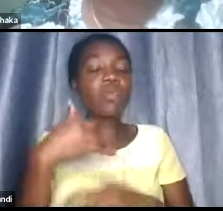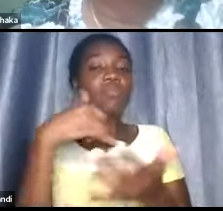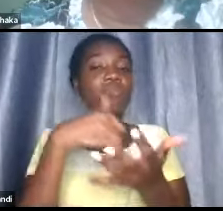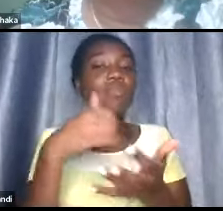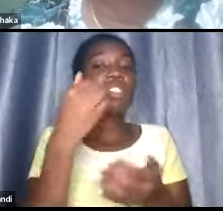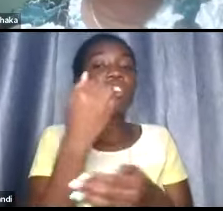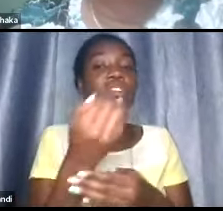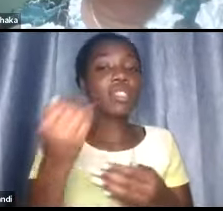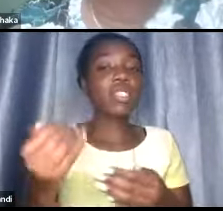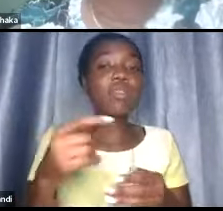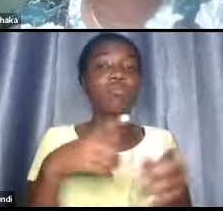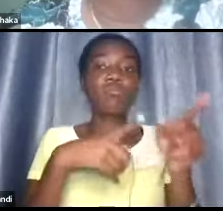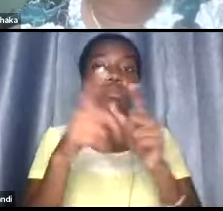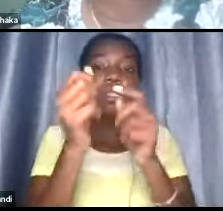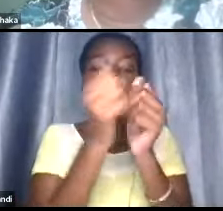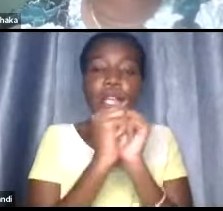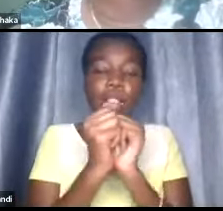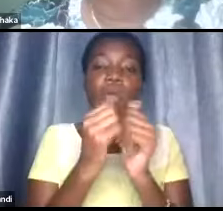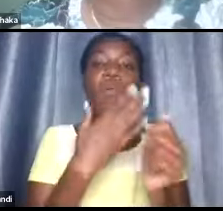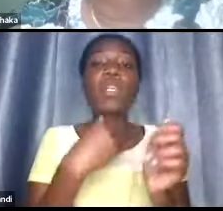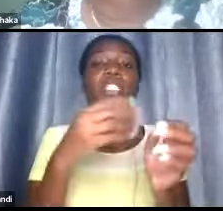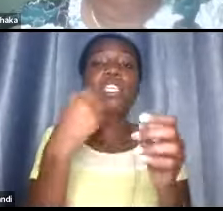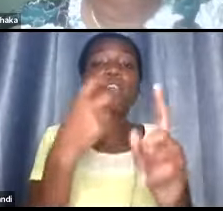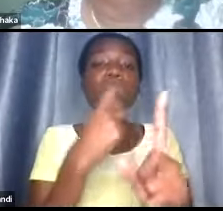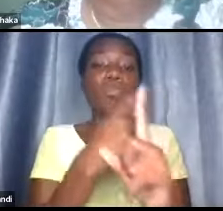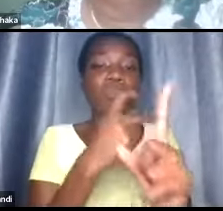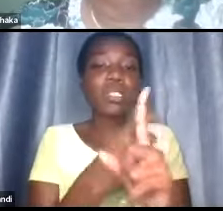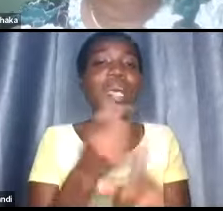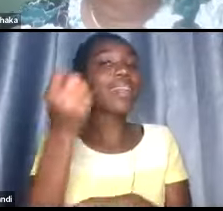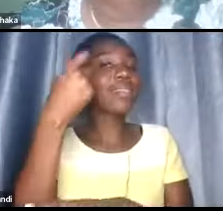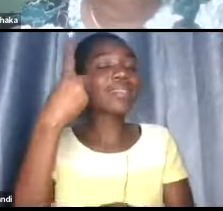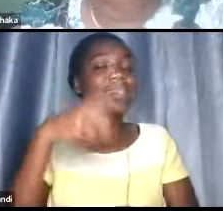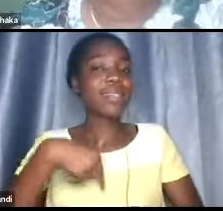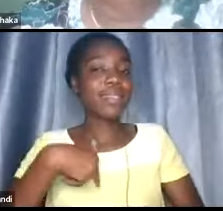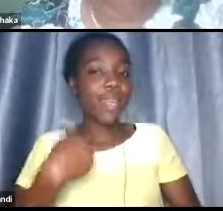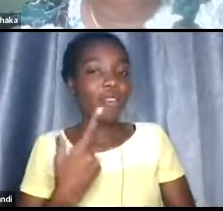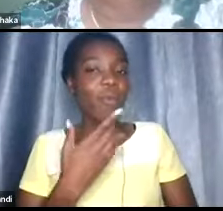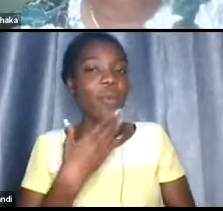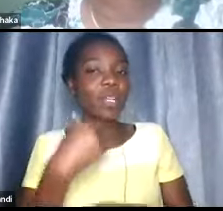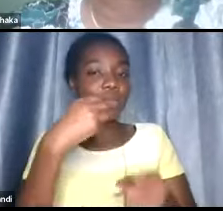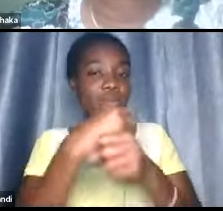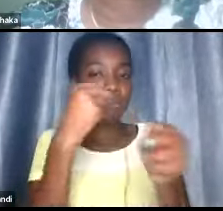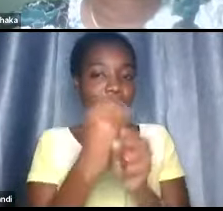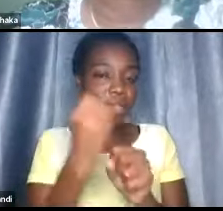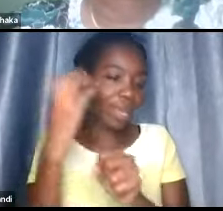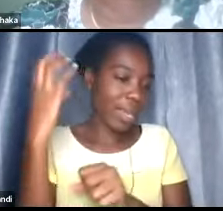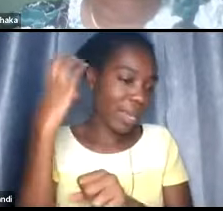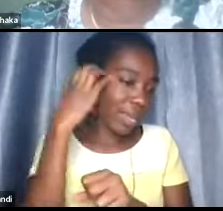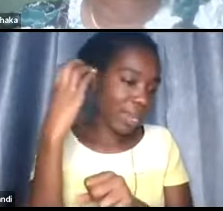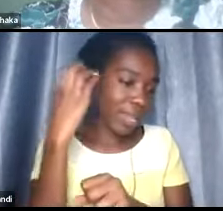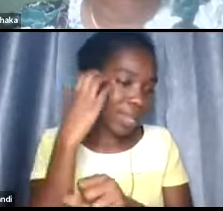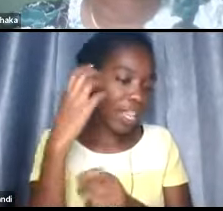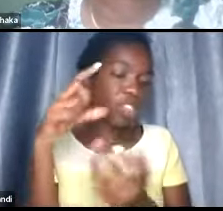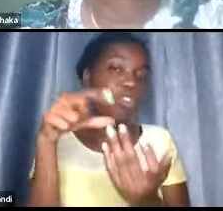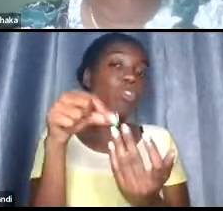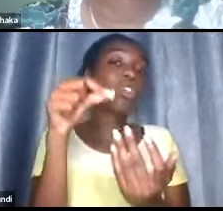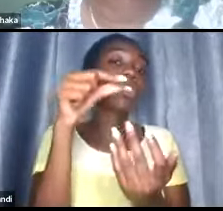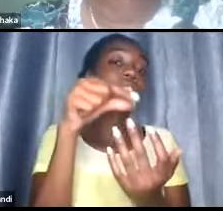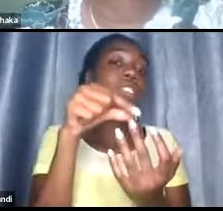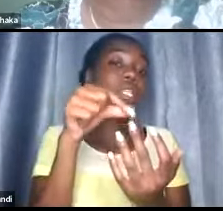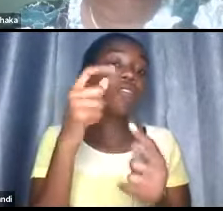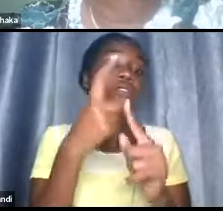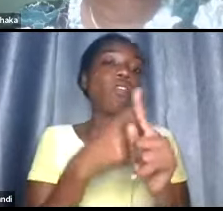journey with them. We want to give them tools. We want them to understand themselves. We want them to make the career of choices from a